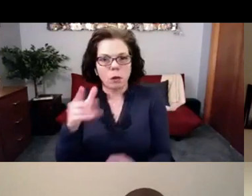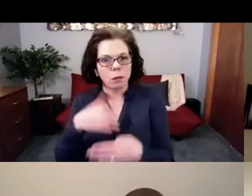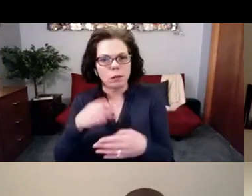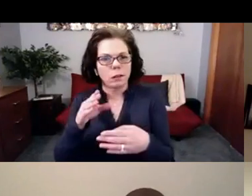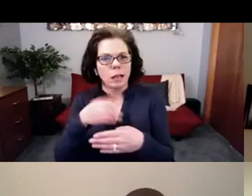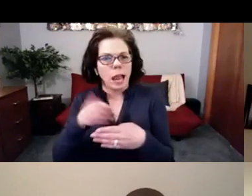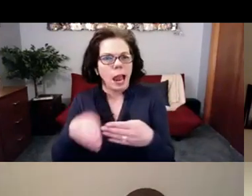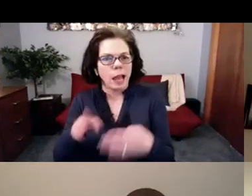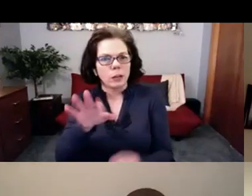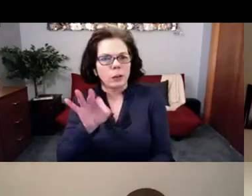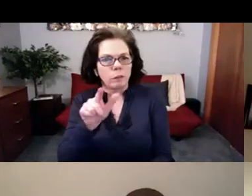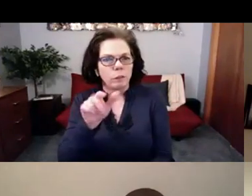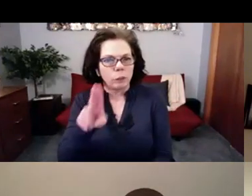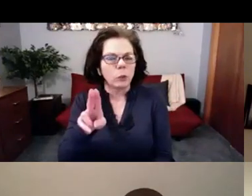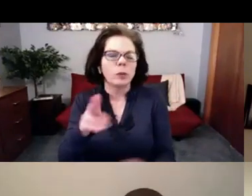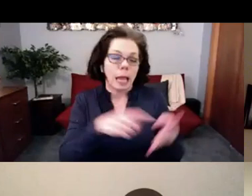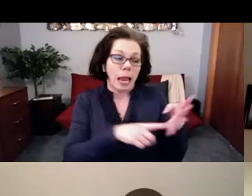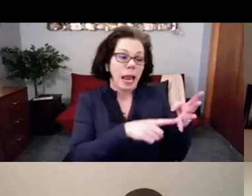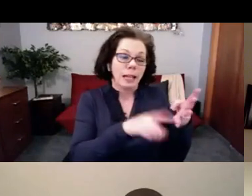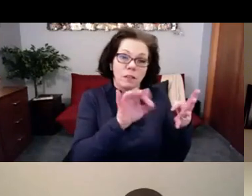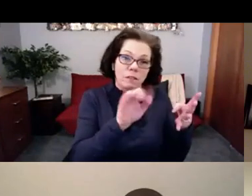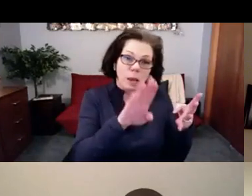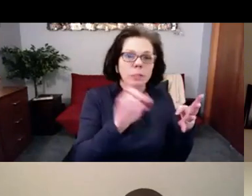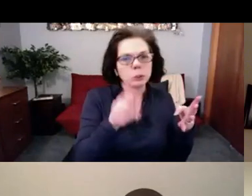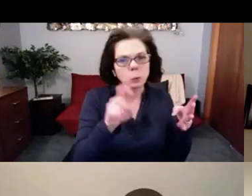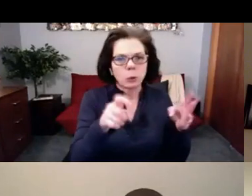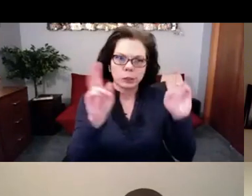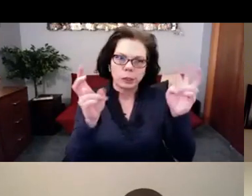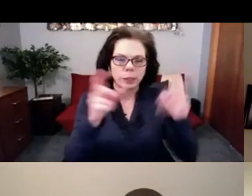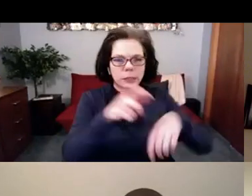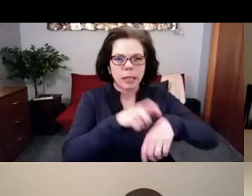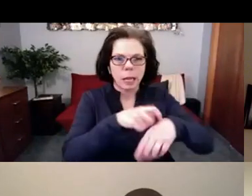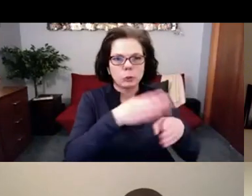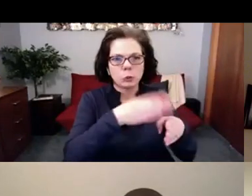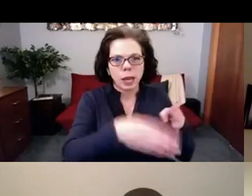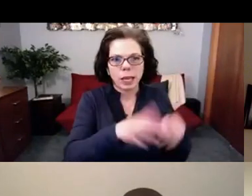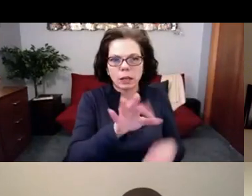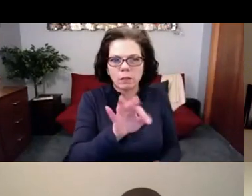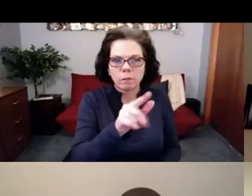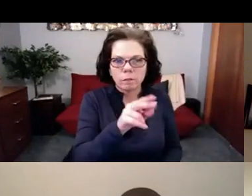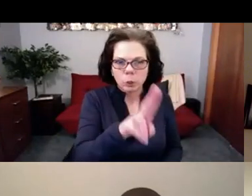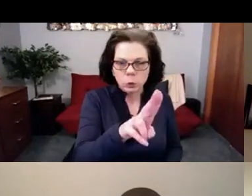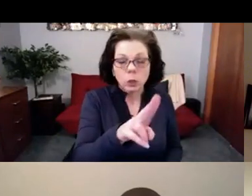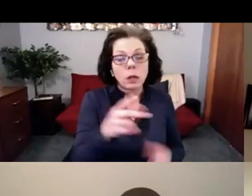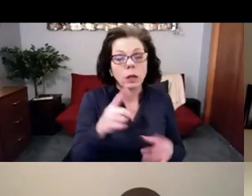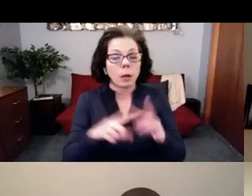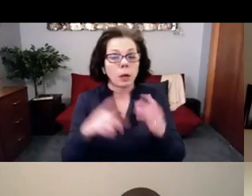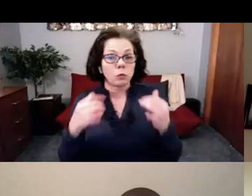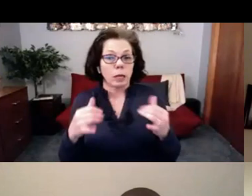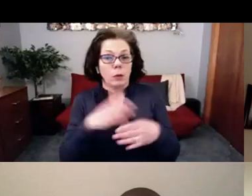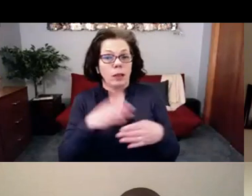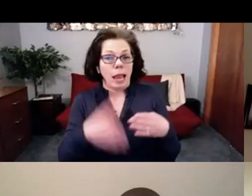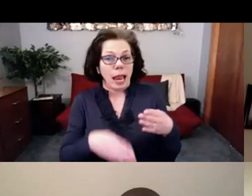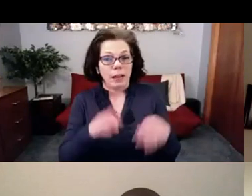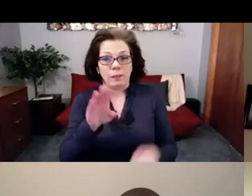February is approximately the end of flu season. So we'll update you on that information. Right now, what we have is that by the end of February to